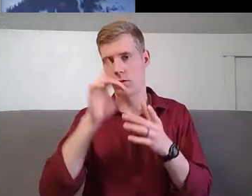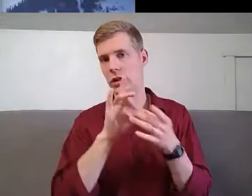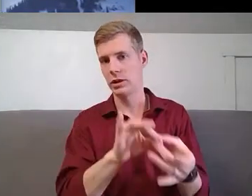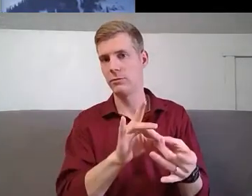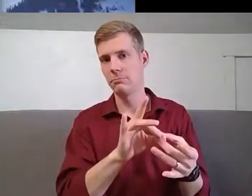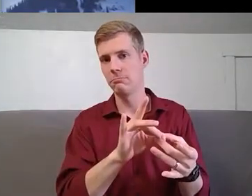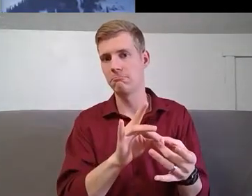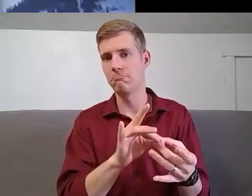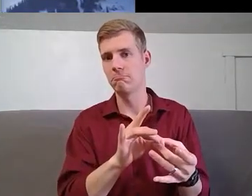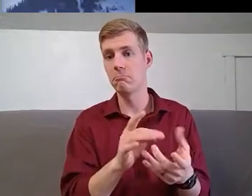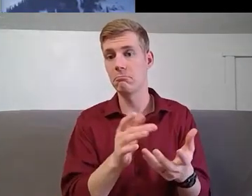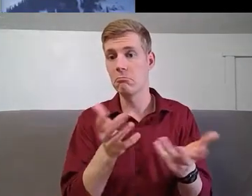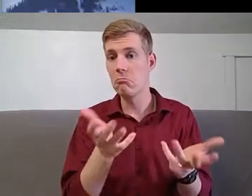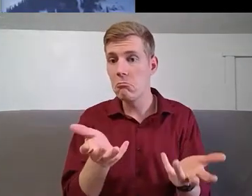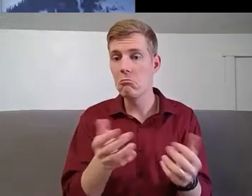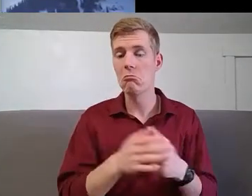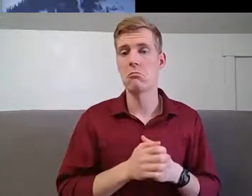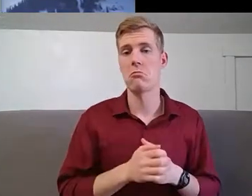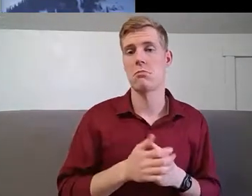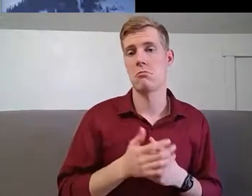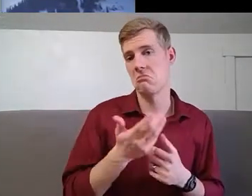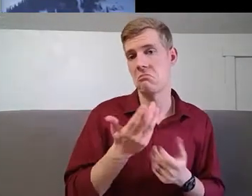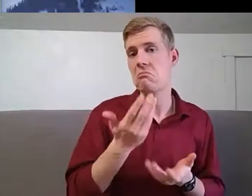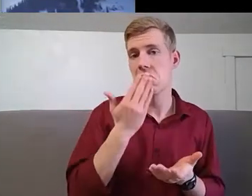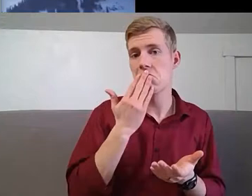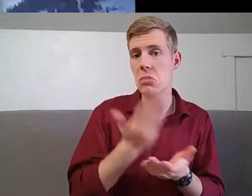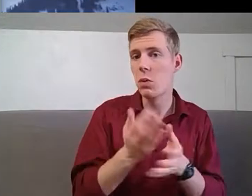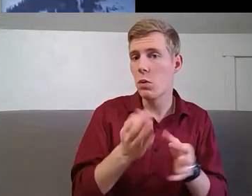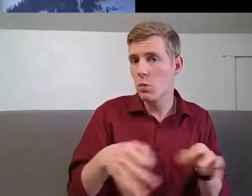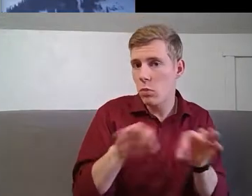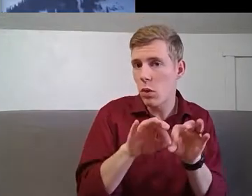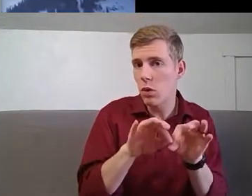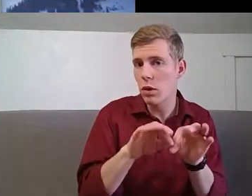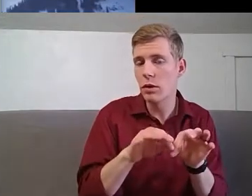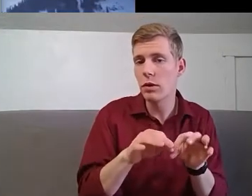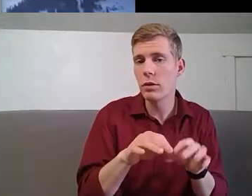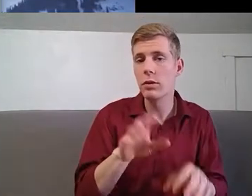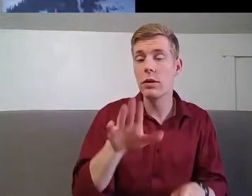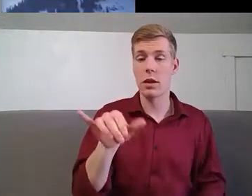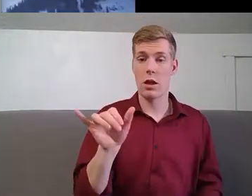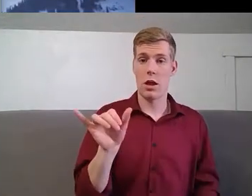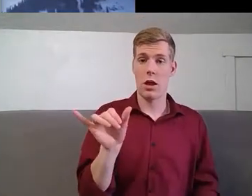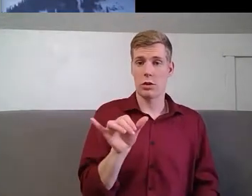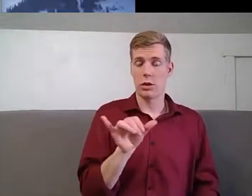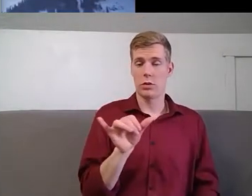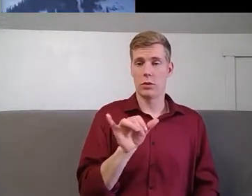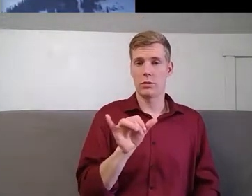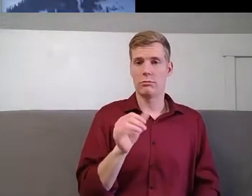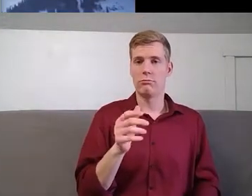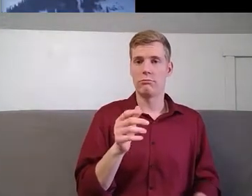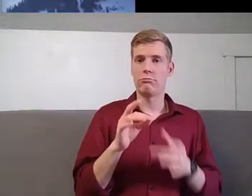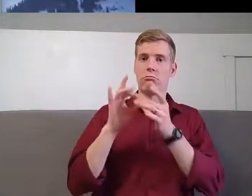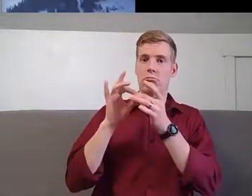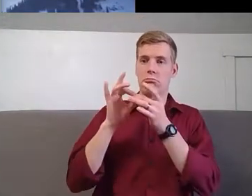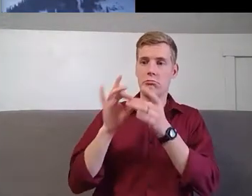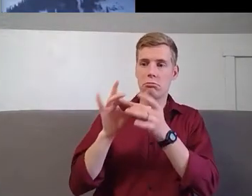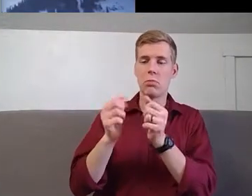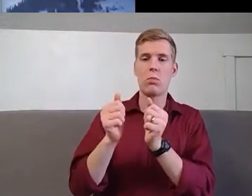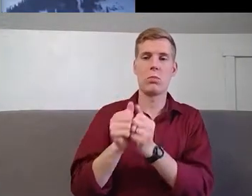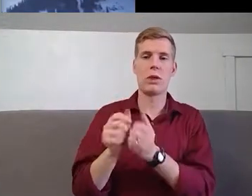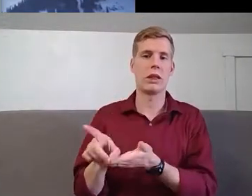So that one is a really important one to have. And it's also the connection to the divine matriarch.